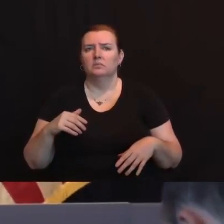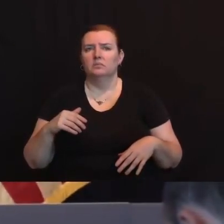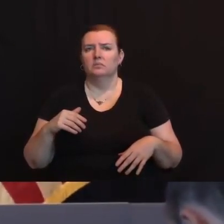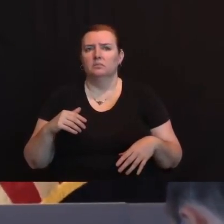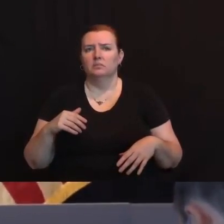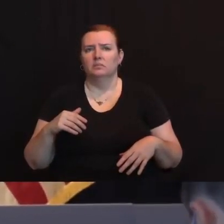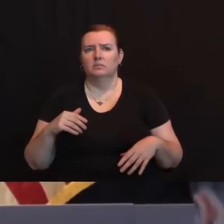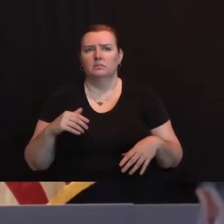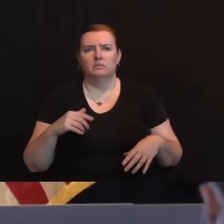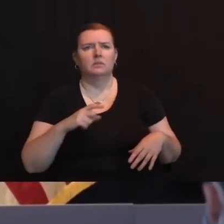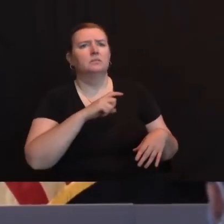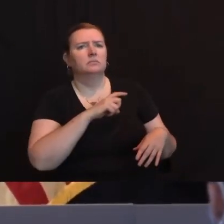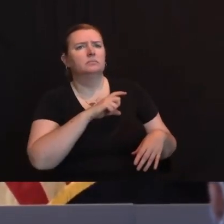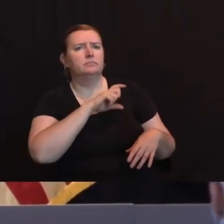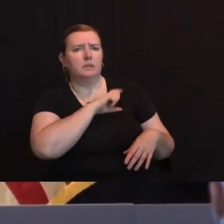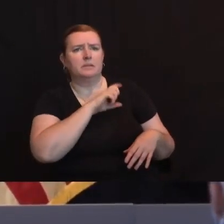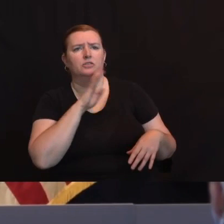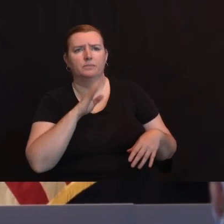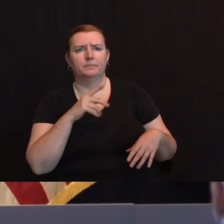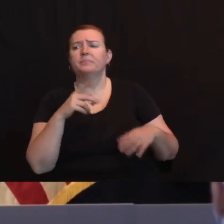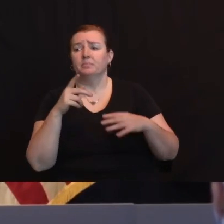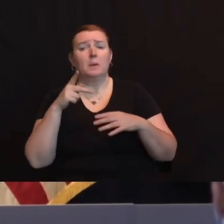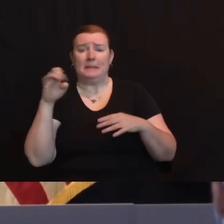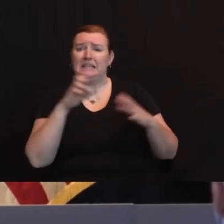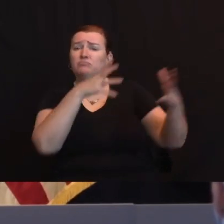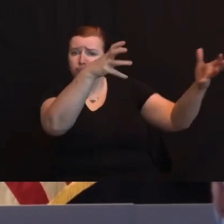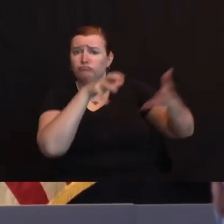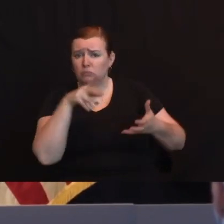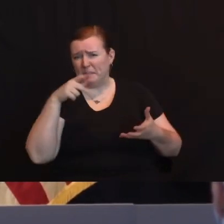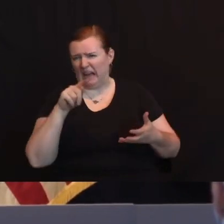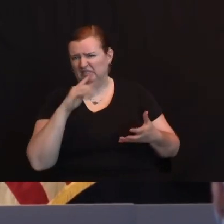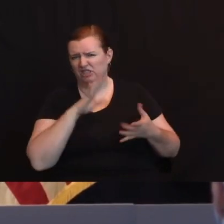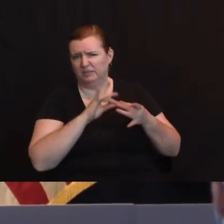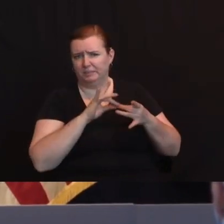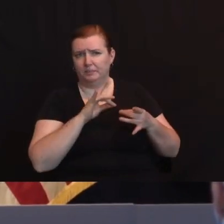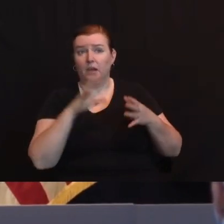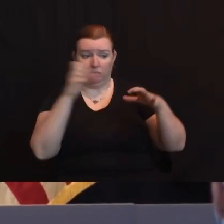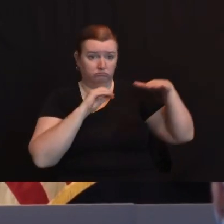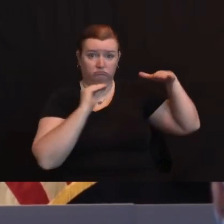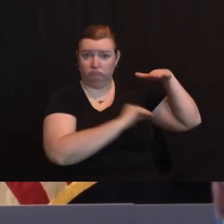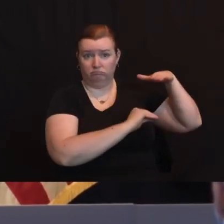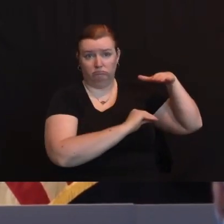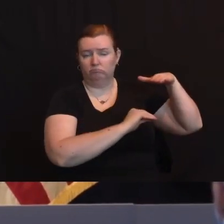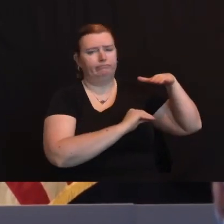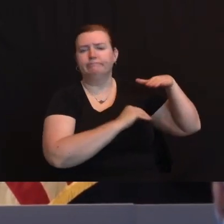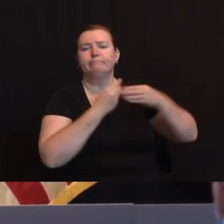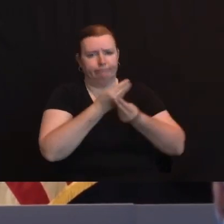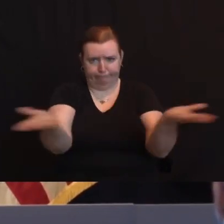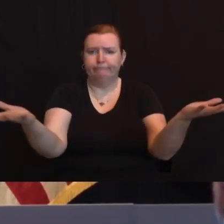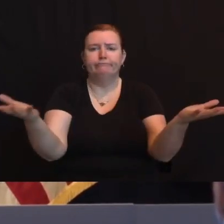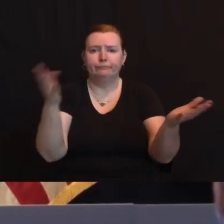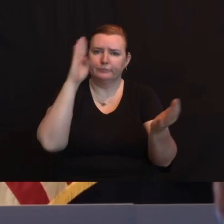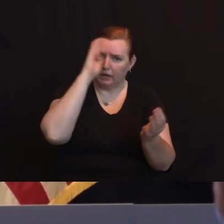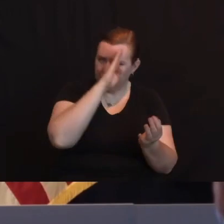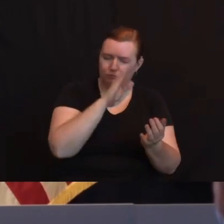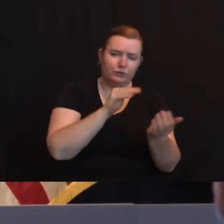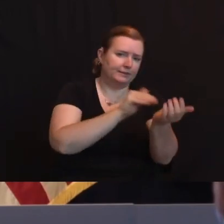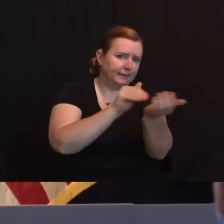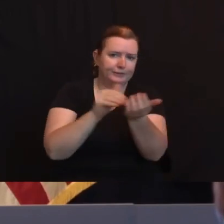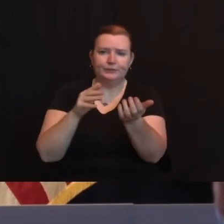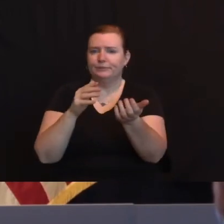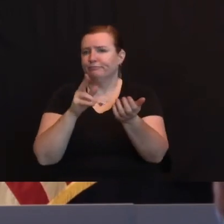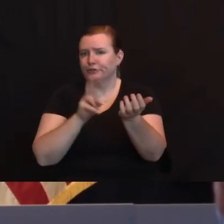still point back to our first resource request of FEMA in the first week in March. That's still a steady flow that when it